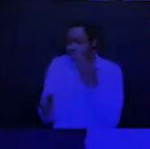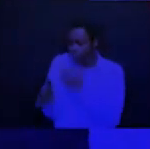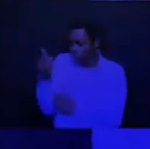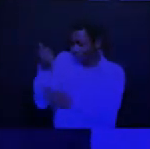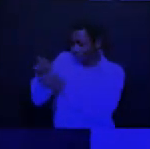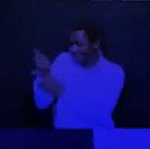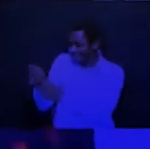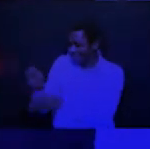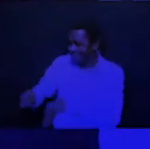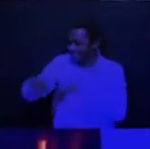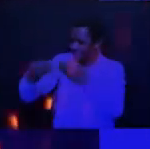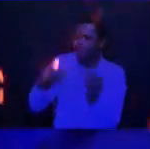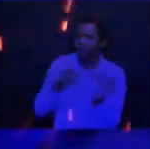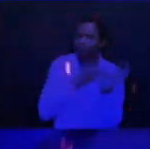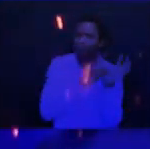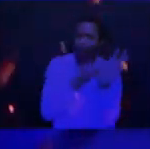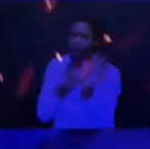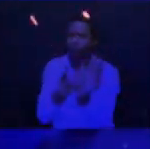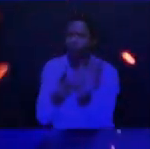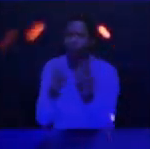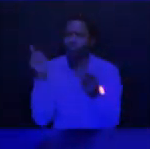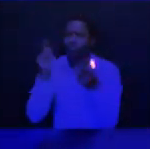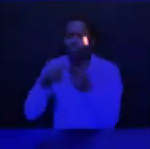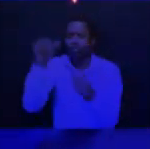mano ribia idea dance to